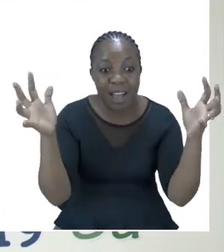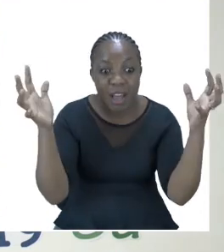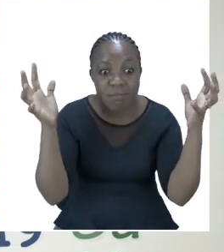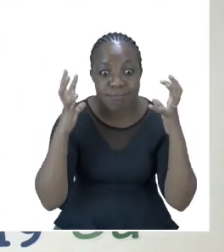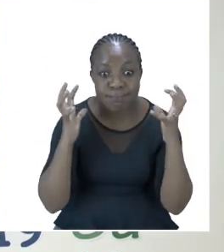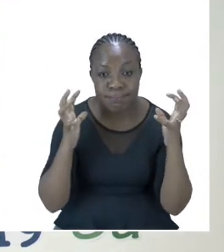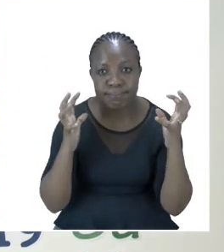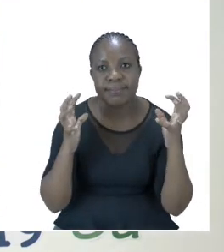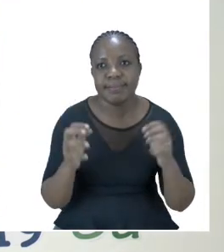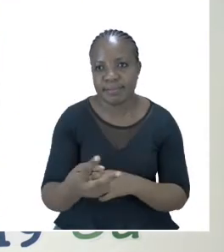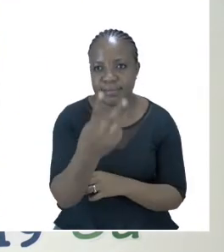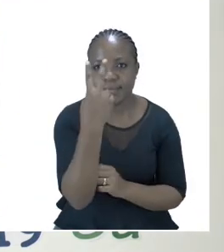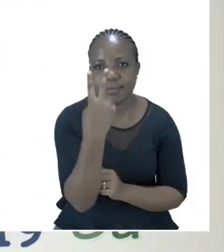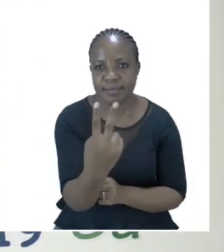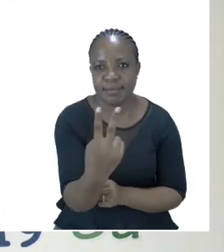Roar!